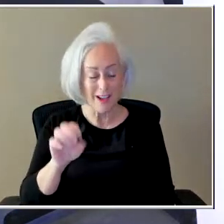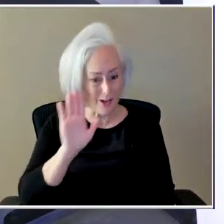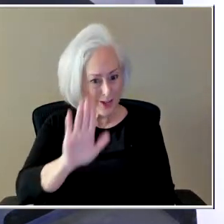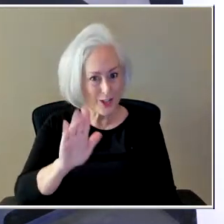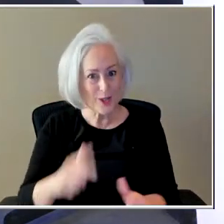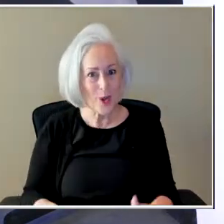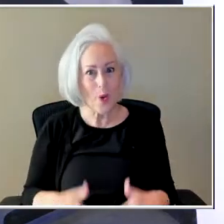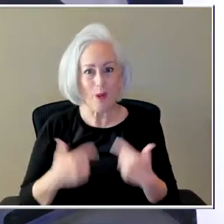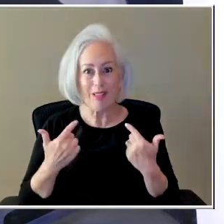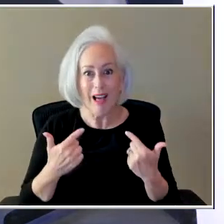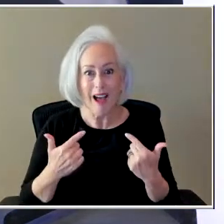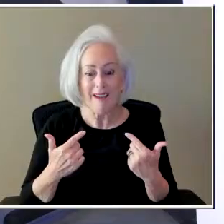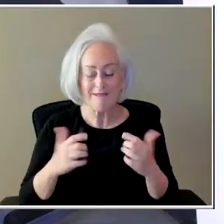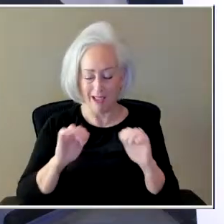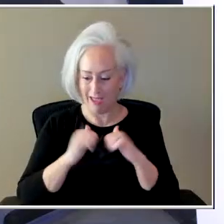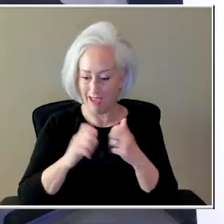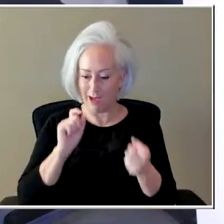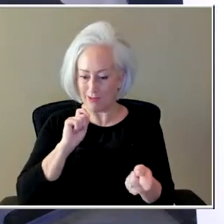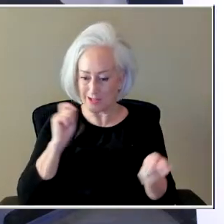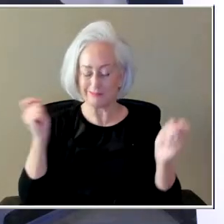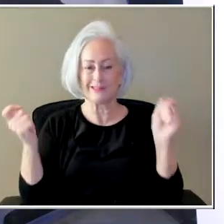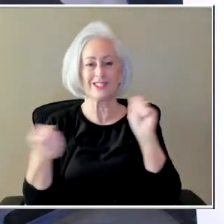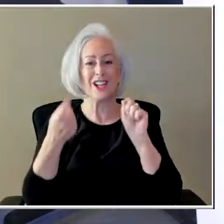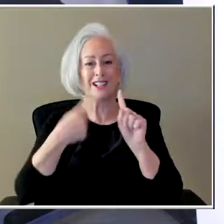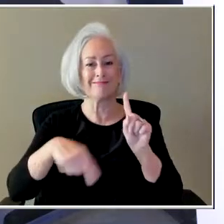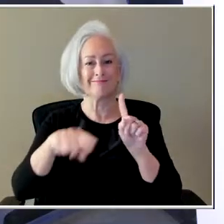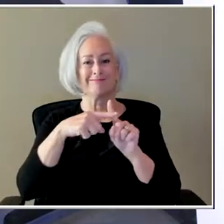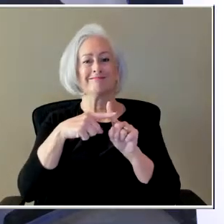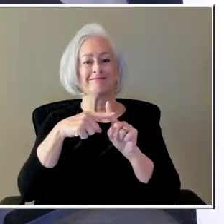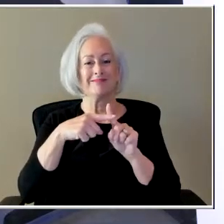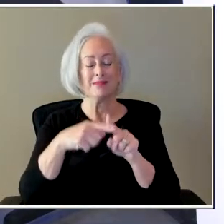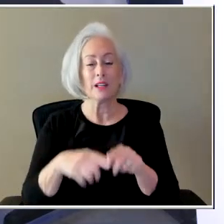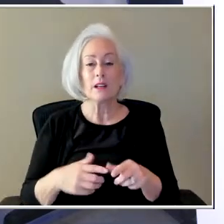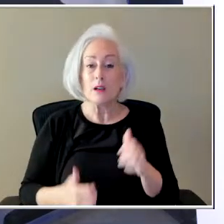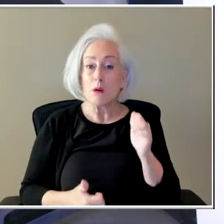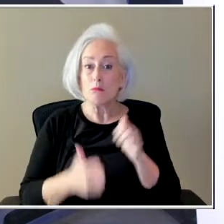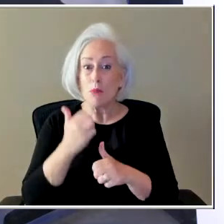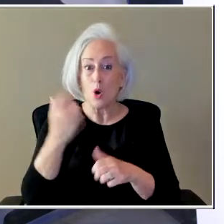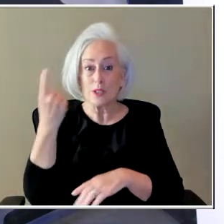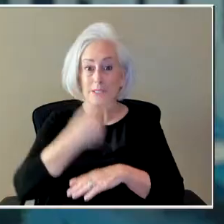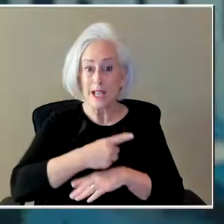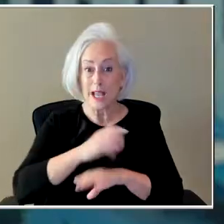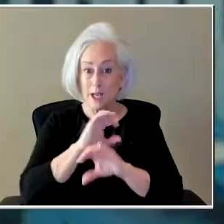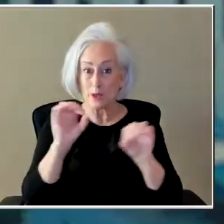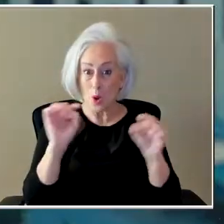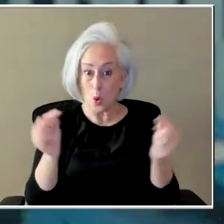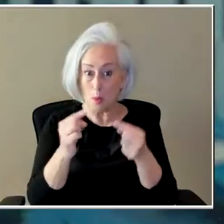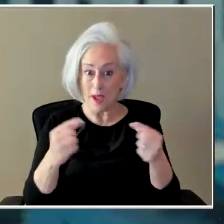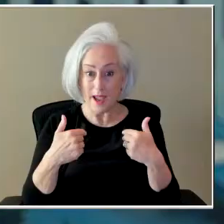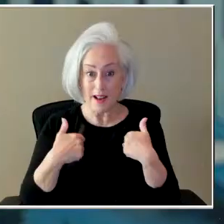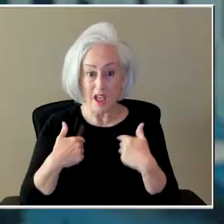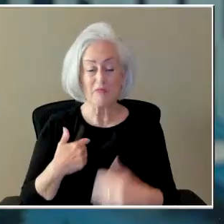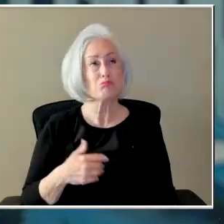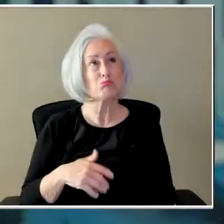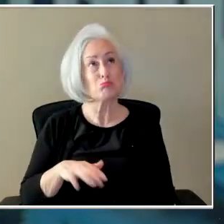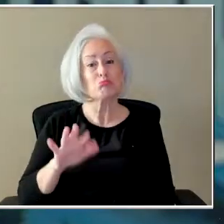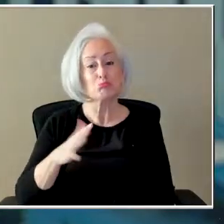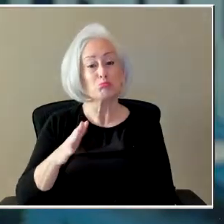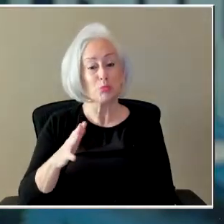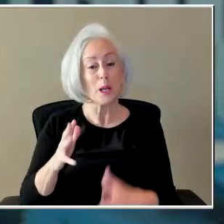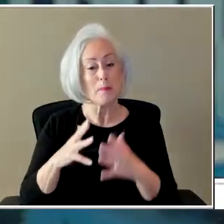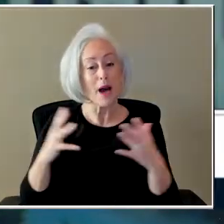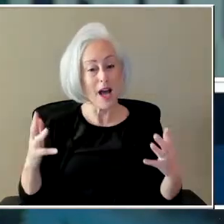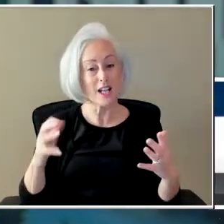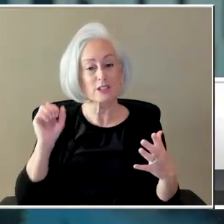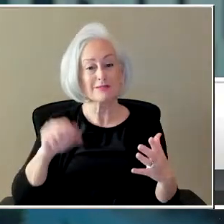it has changed so much. Are most days pain-free for you now? Pretty much so. Sometimes